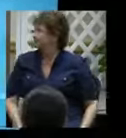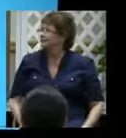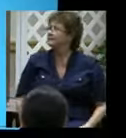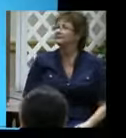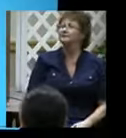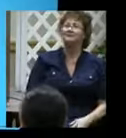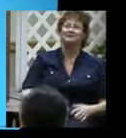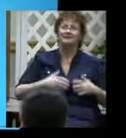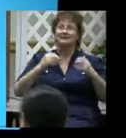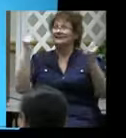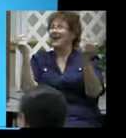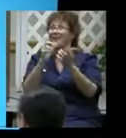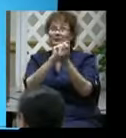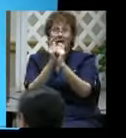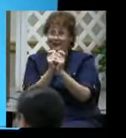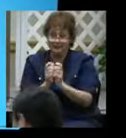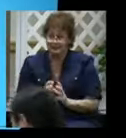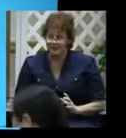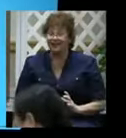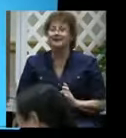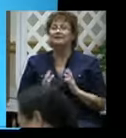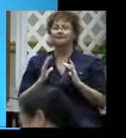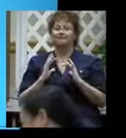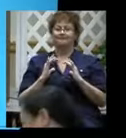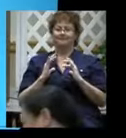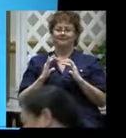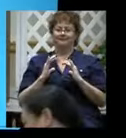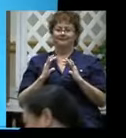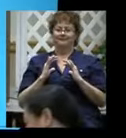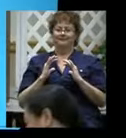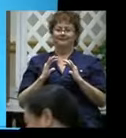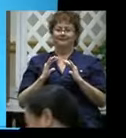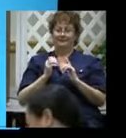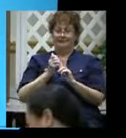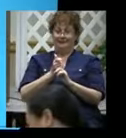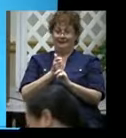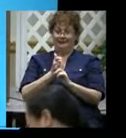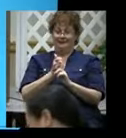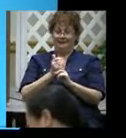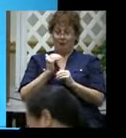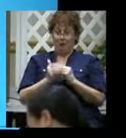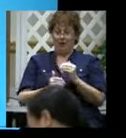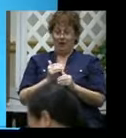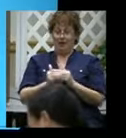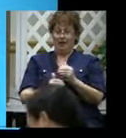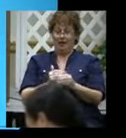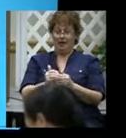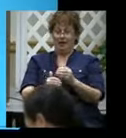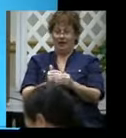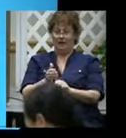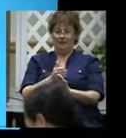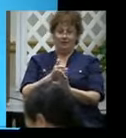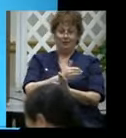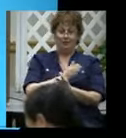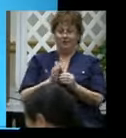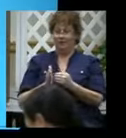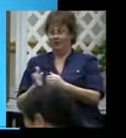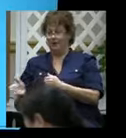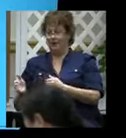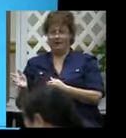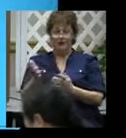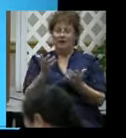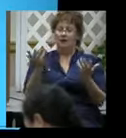Everything gets translated, right? So, like I said, we're going to talk much about the actual translation process itself. It's everything beforehand and afterhand, so